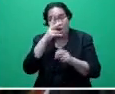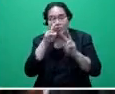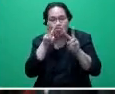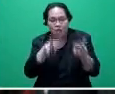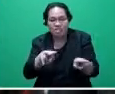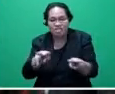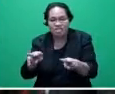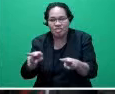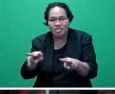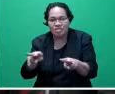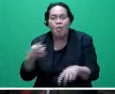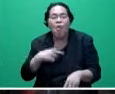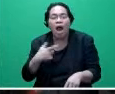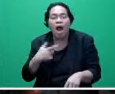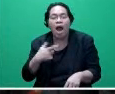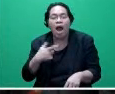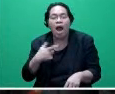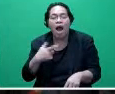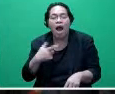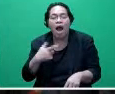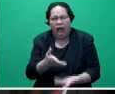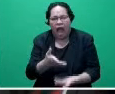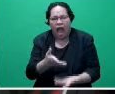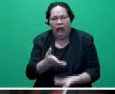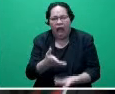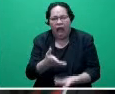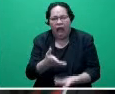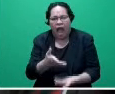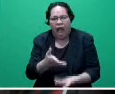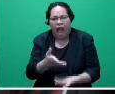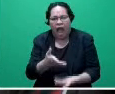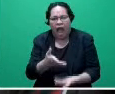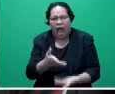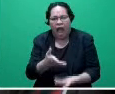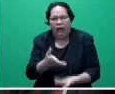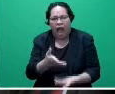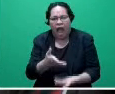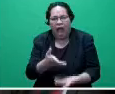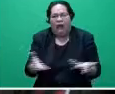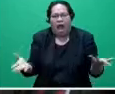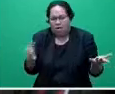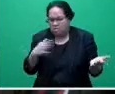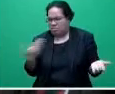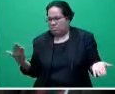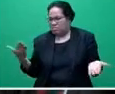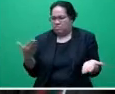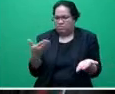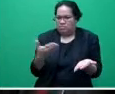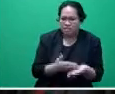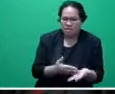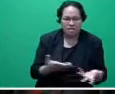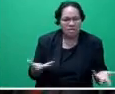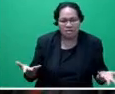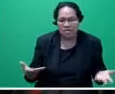Why are we doing this? Why are we speaking? The real question about this budget is, how did we get here in the first place?